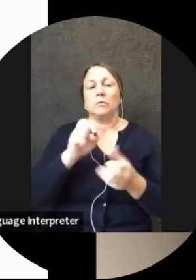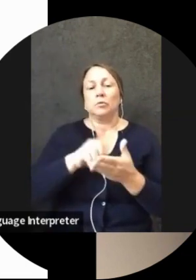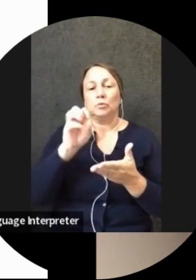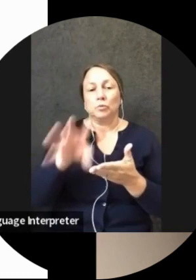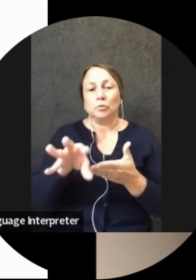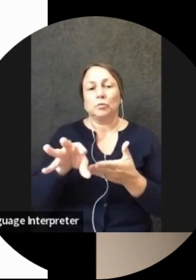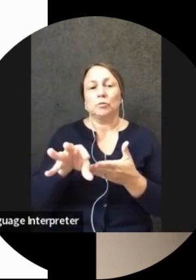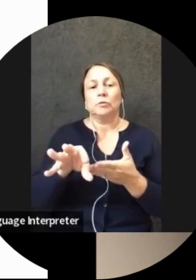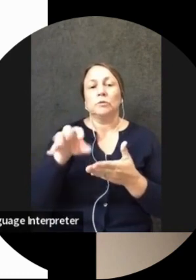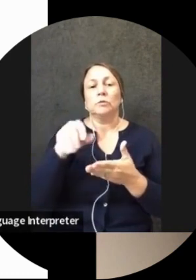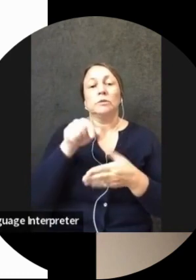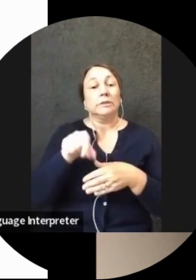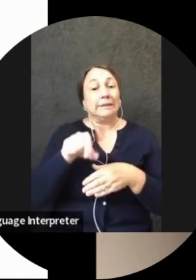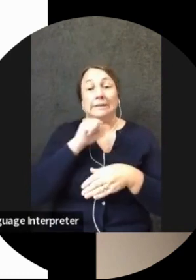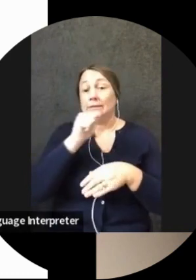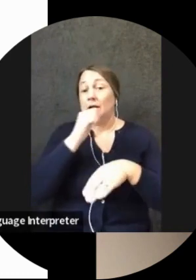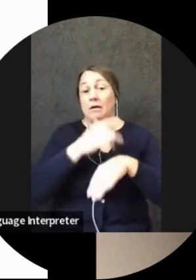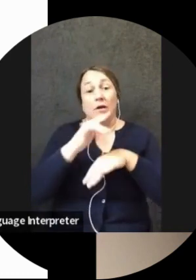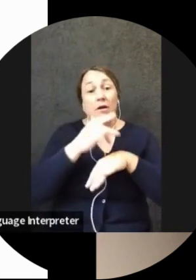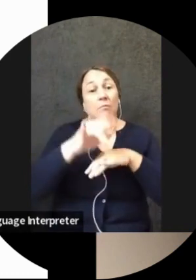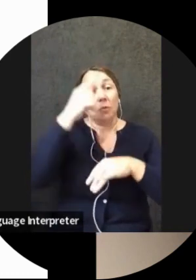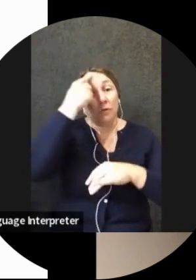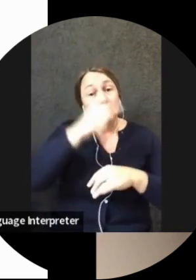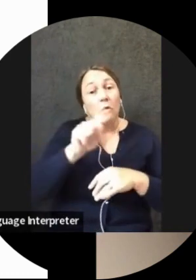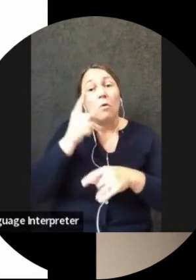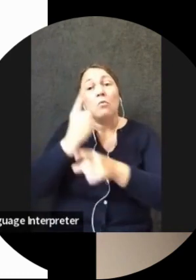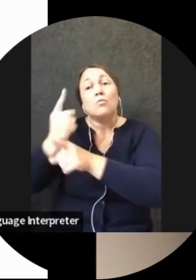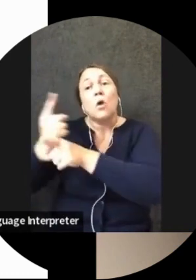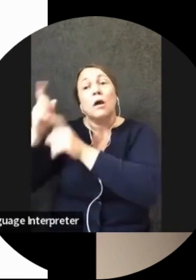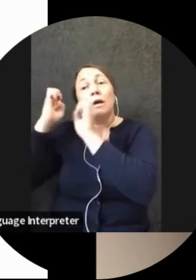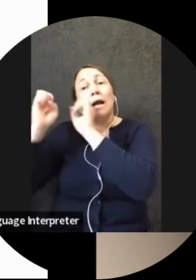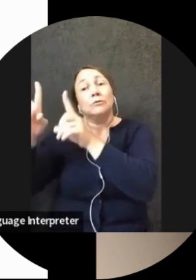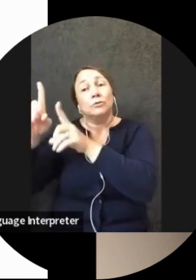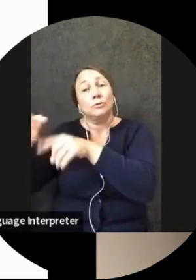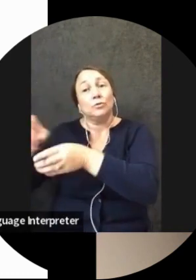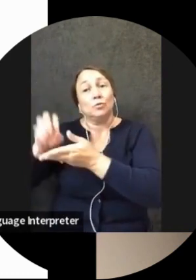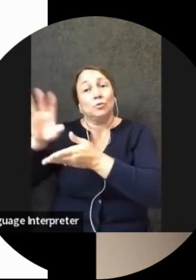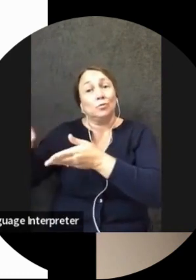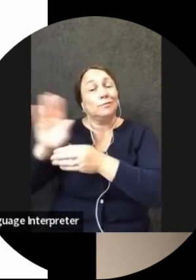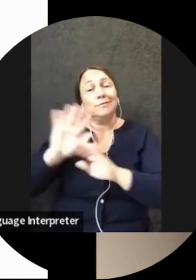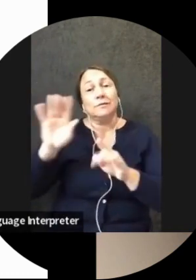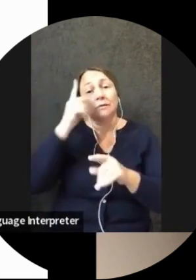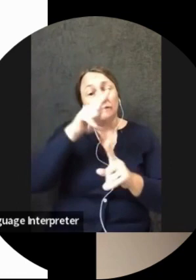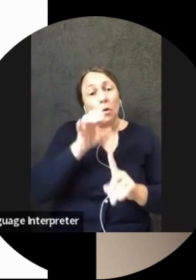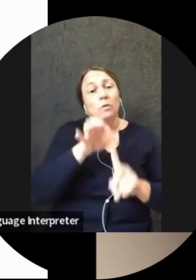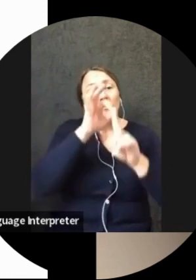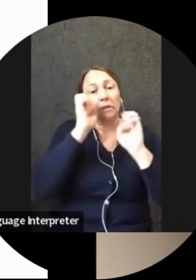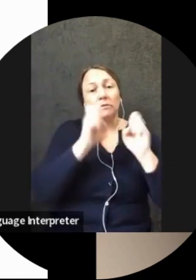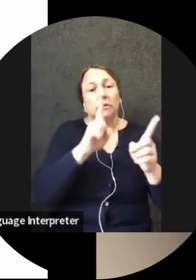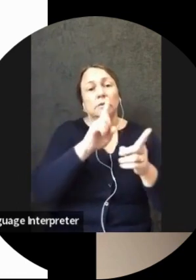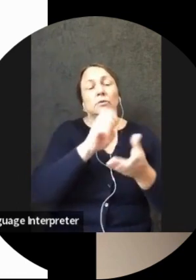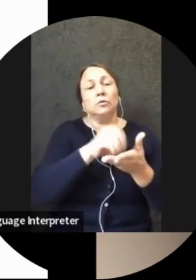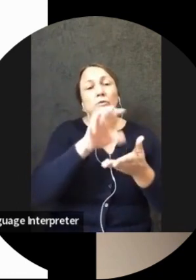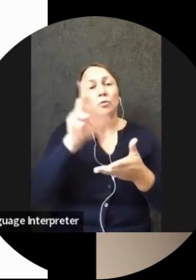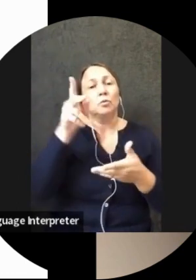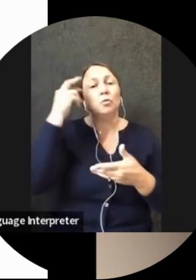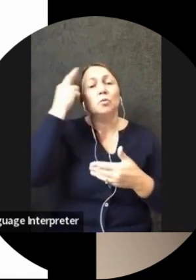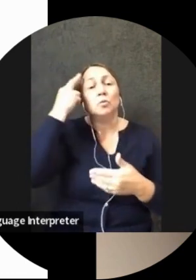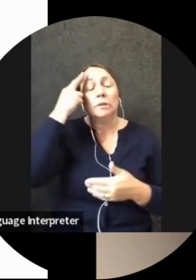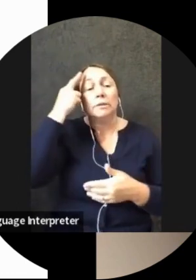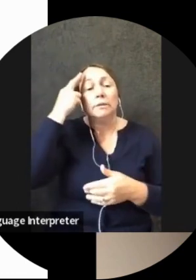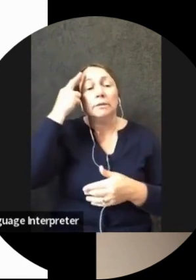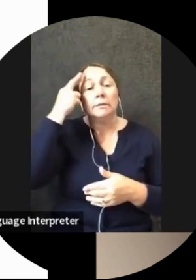are not available for regular education students. And the purpose is